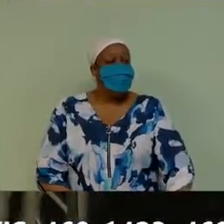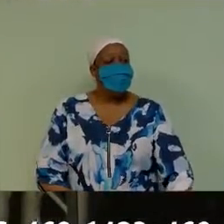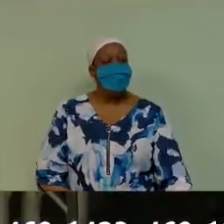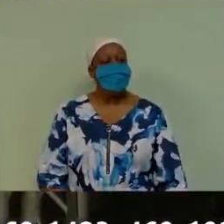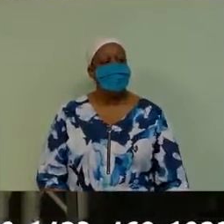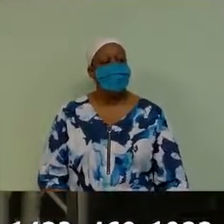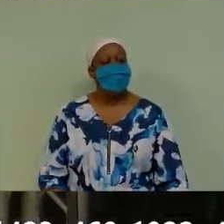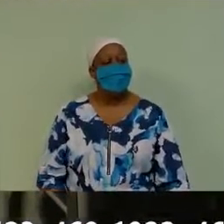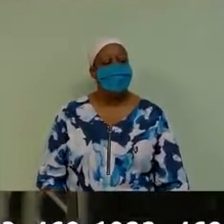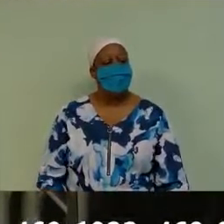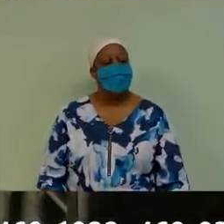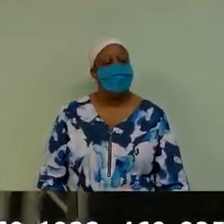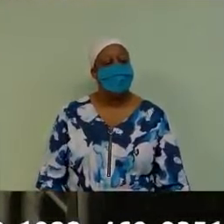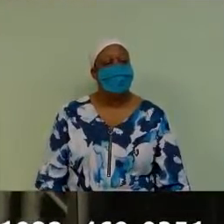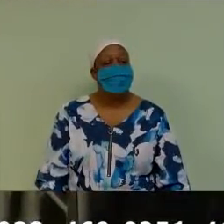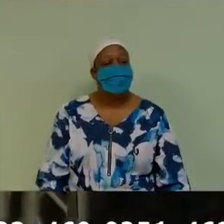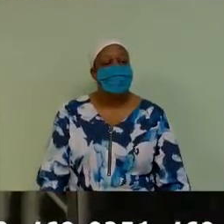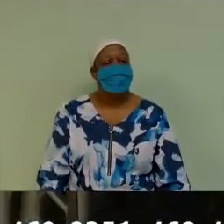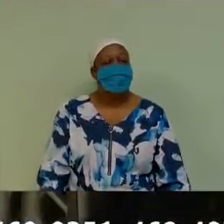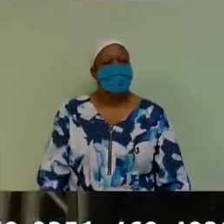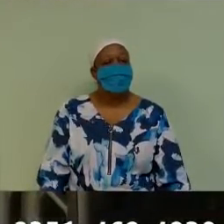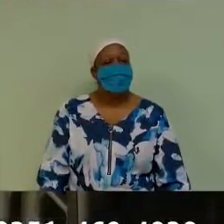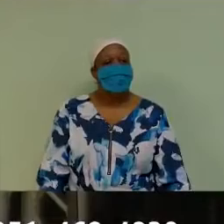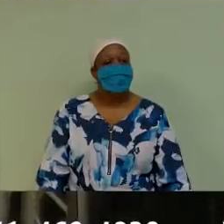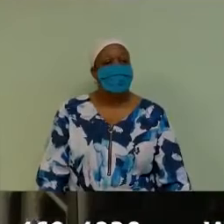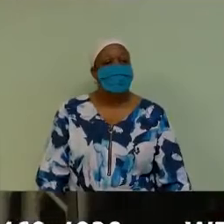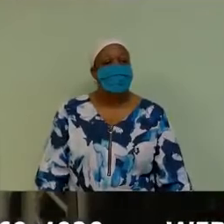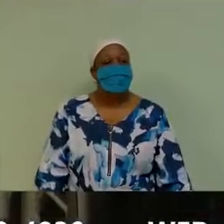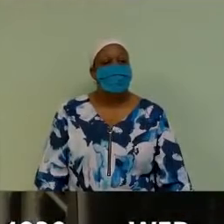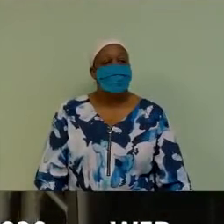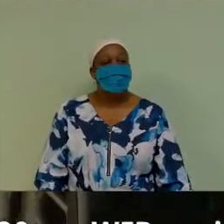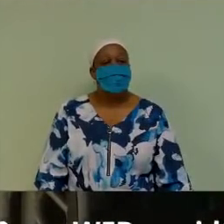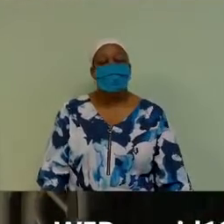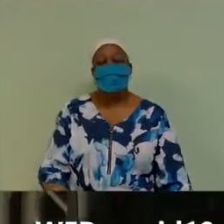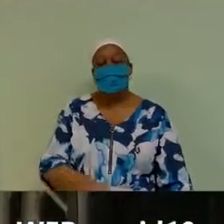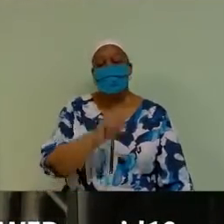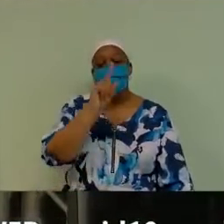Thank you, Dr. Laws. This next question.